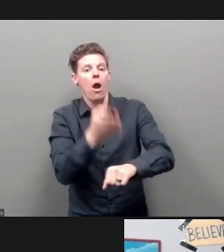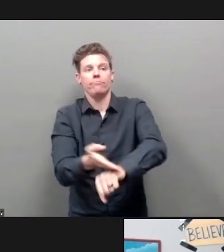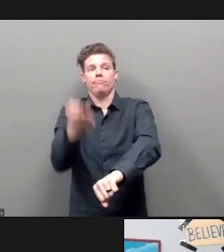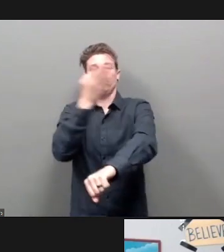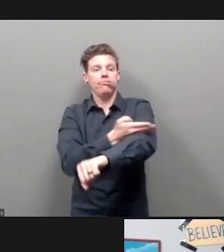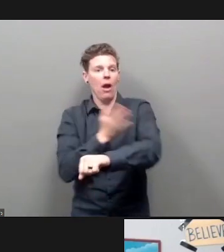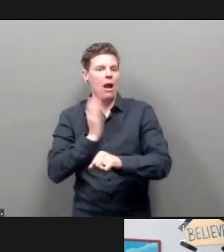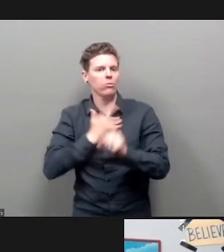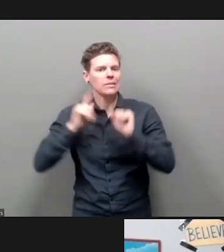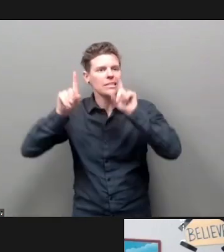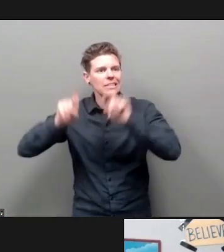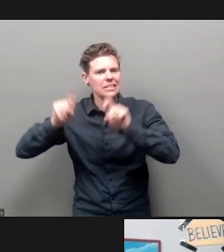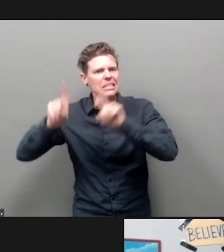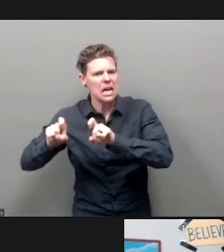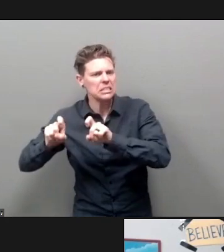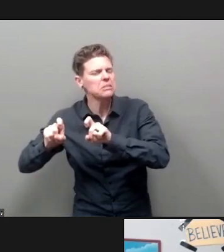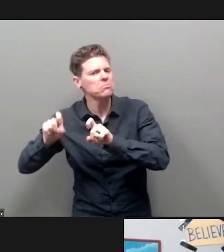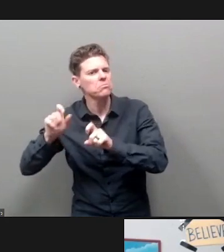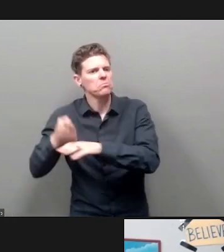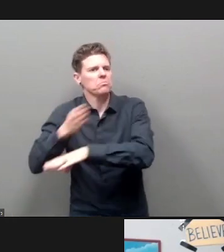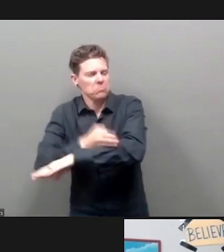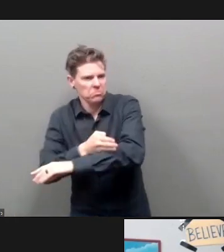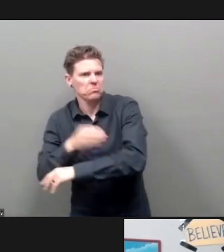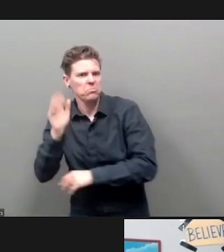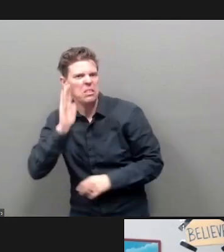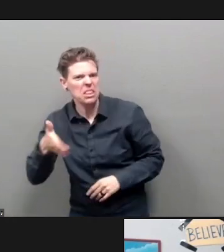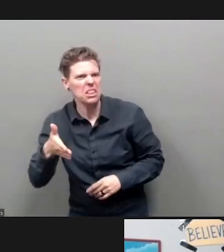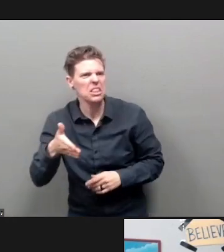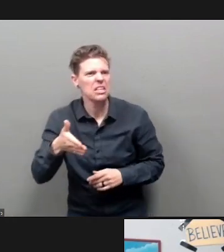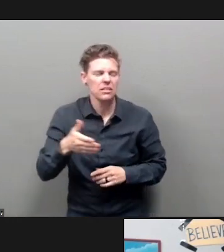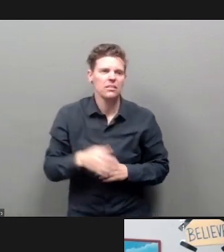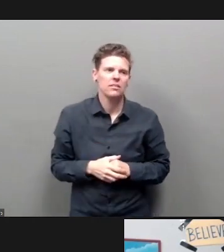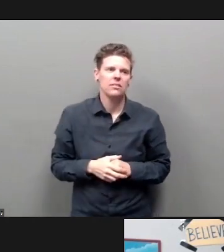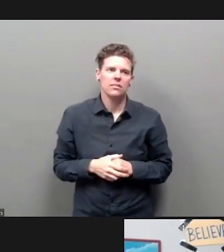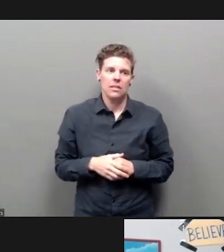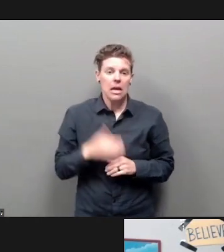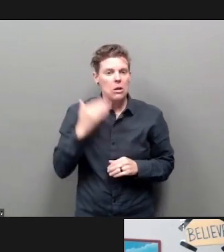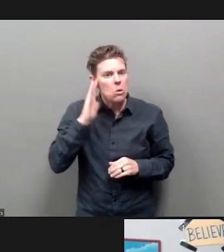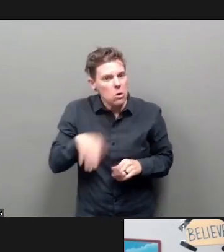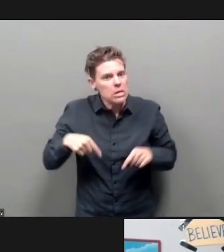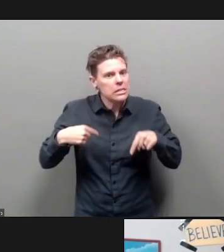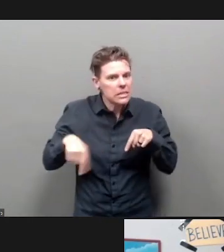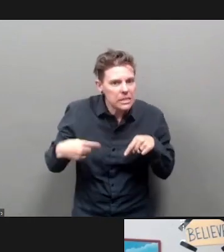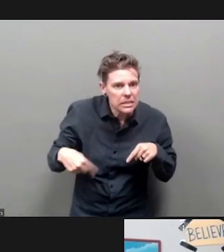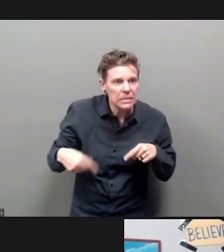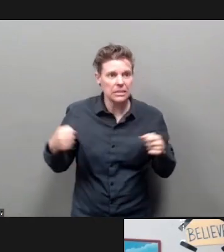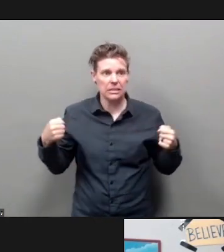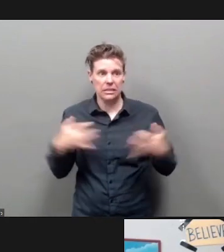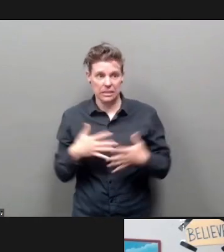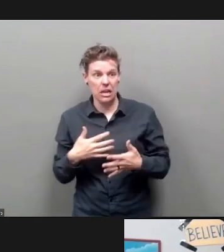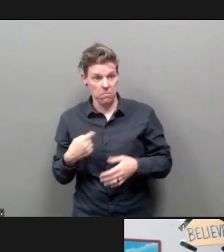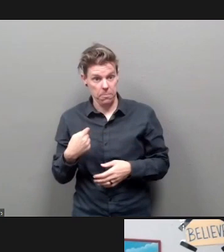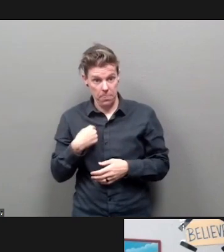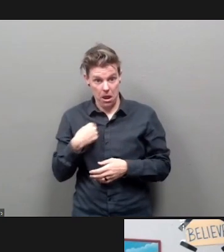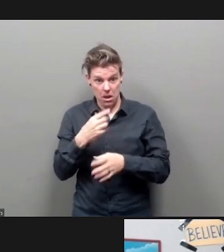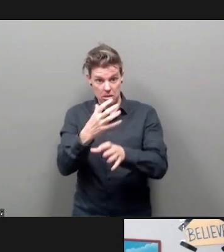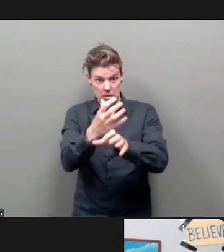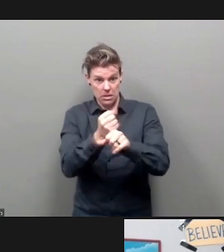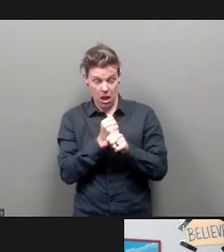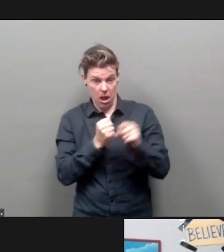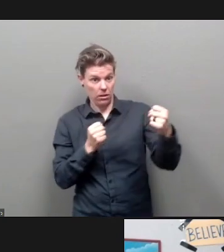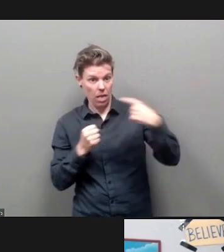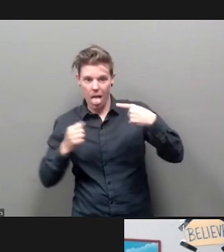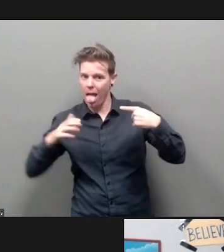pretty chilling. I haven't gotten one yet, but I know lots of people have gotten the notification, and some people who are really, really careful